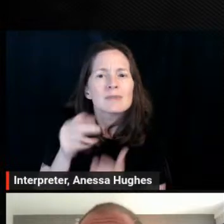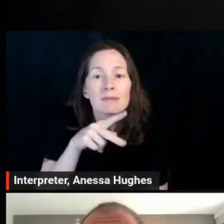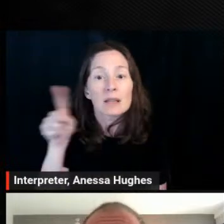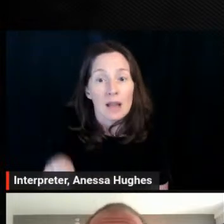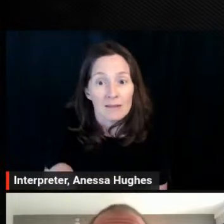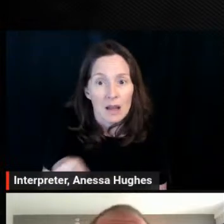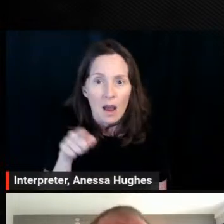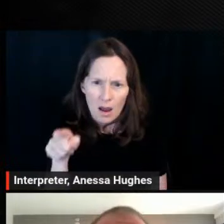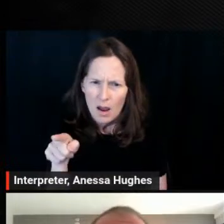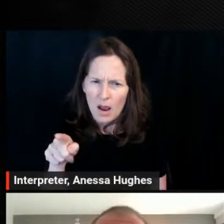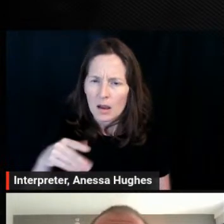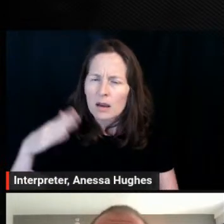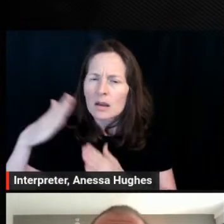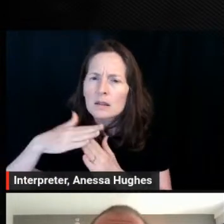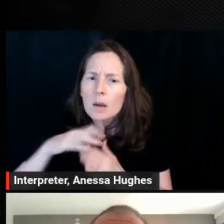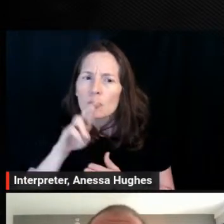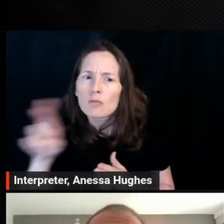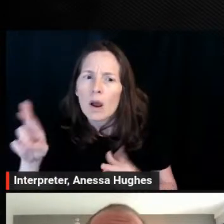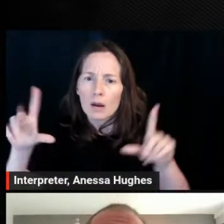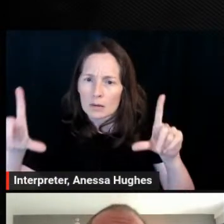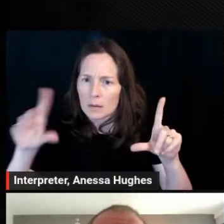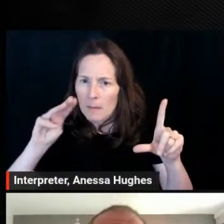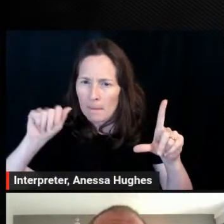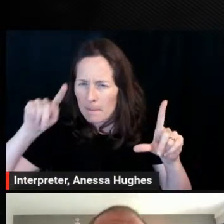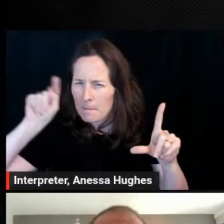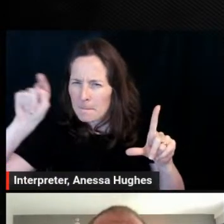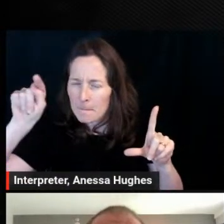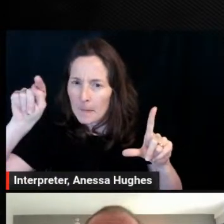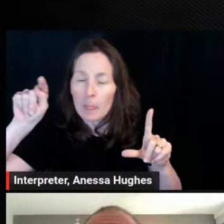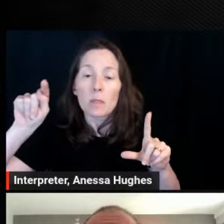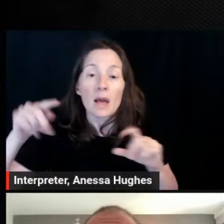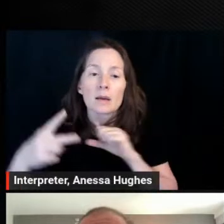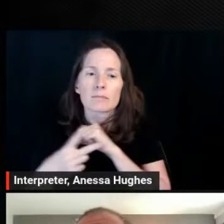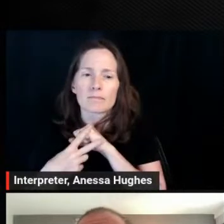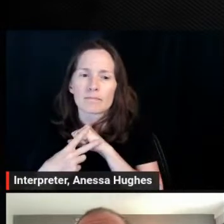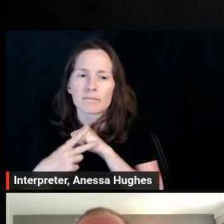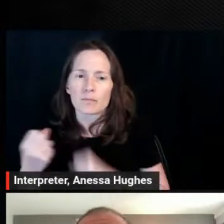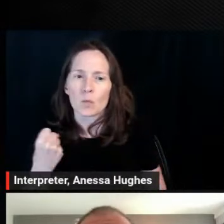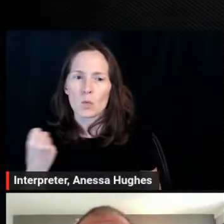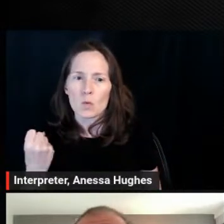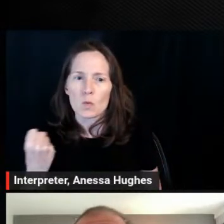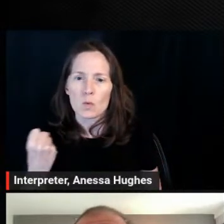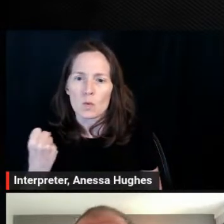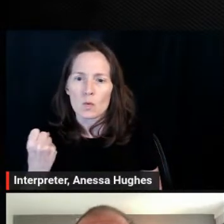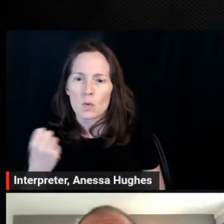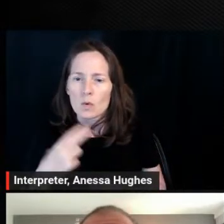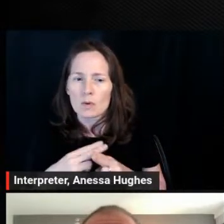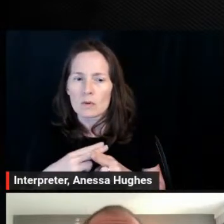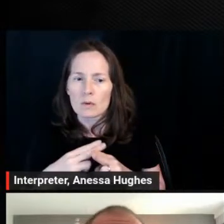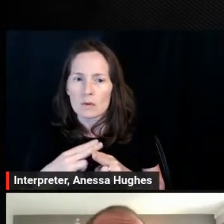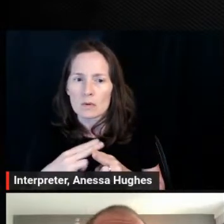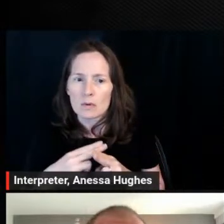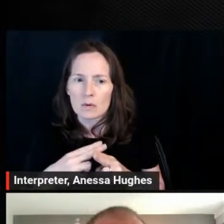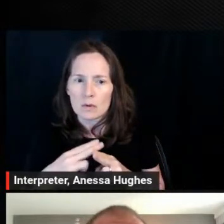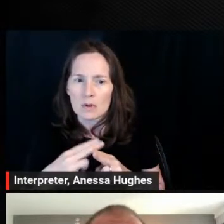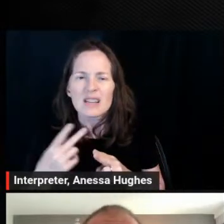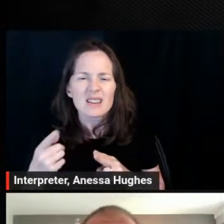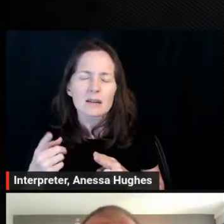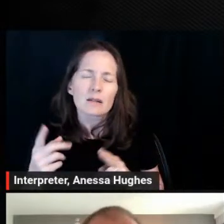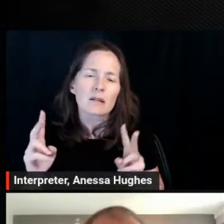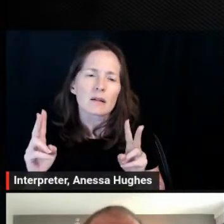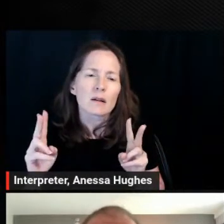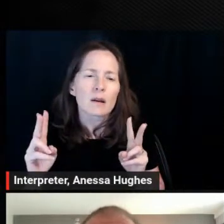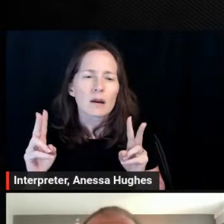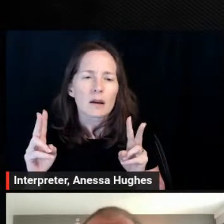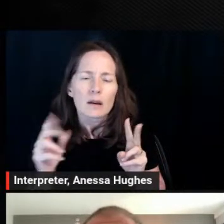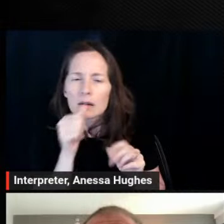Then their captors warehoused them for a while in a pair of safe houses down on the